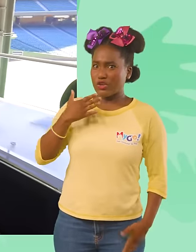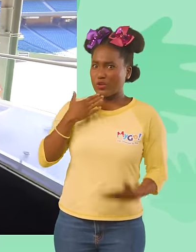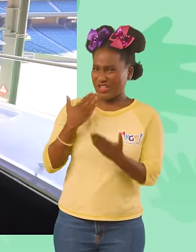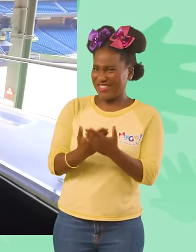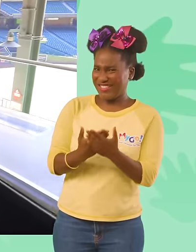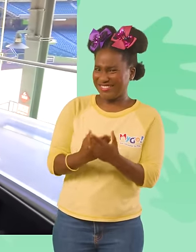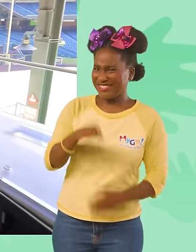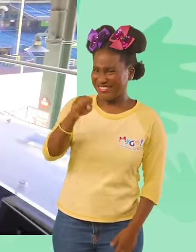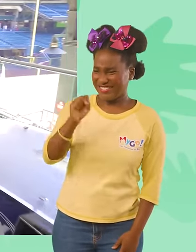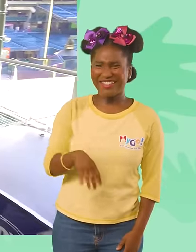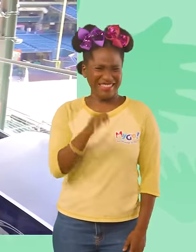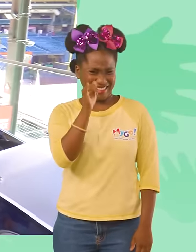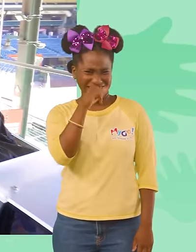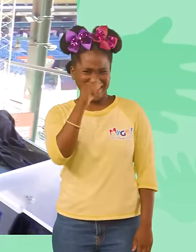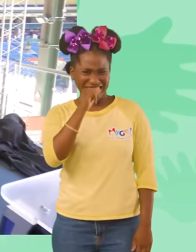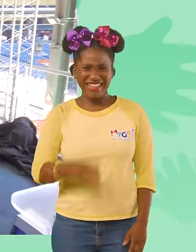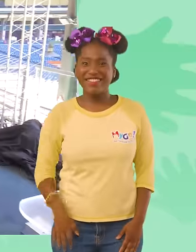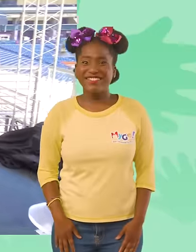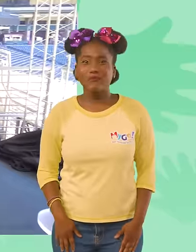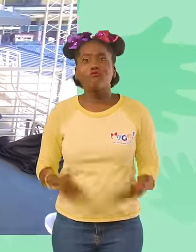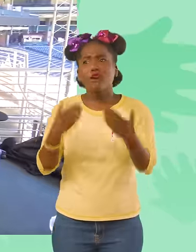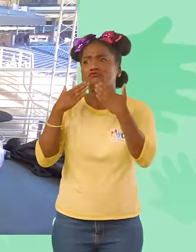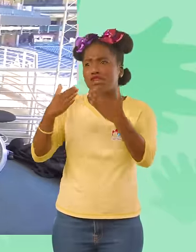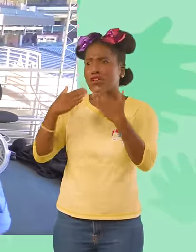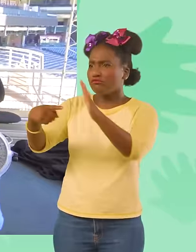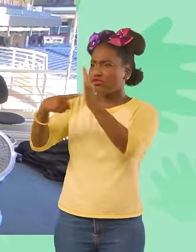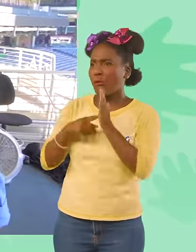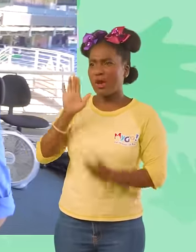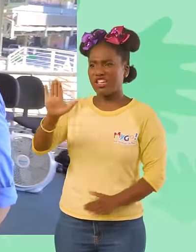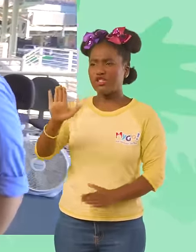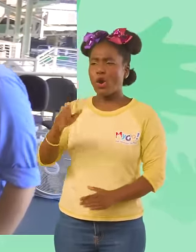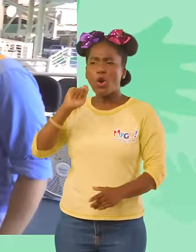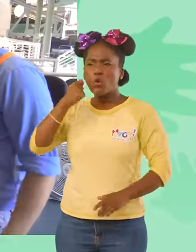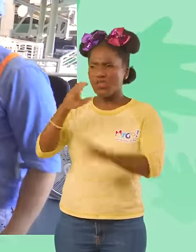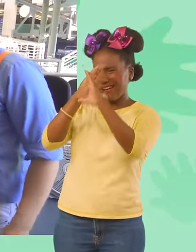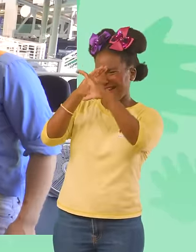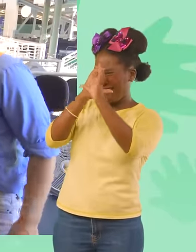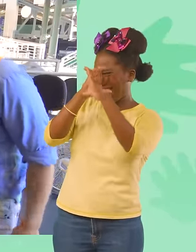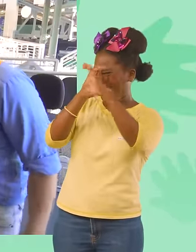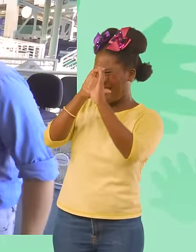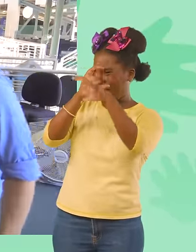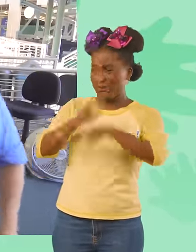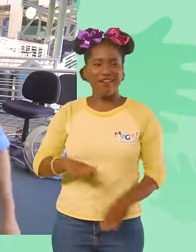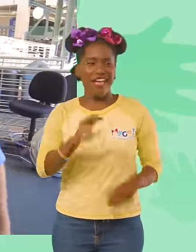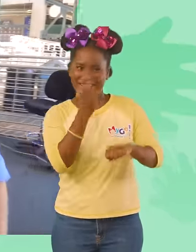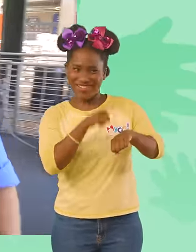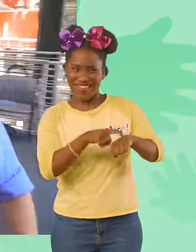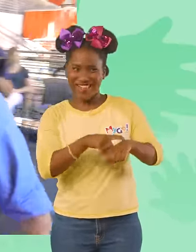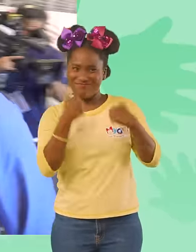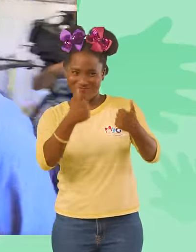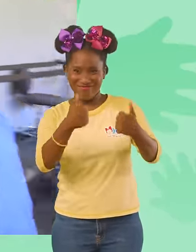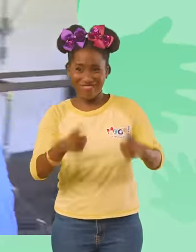did you hear that? That's silly. Well, cool. Thanks for showing us your really cool camera, Rusty. Anytime. All right. Whoa, here's